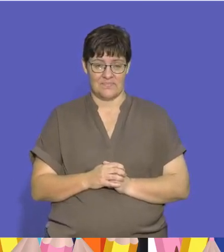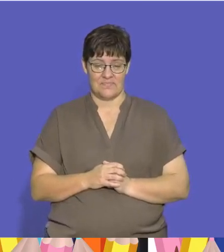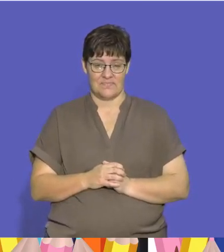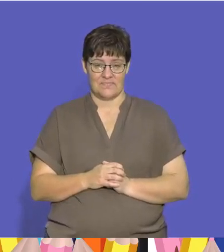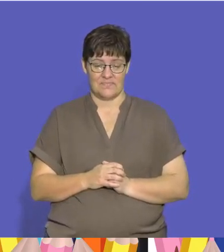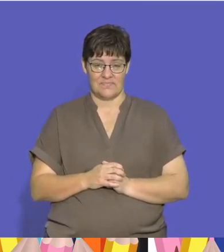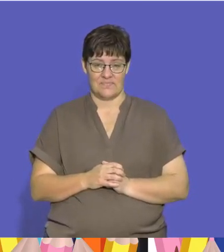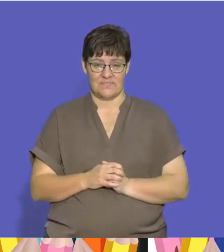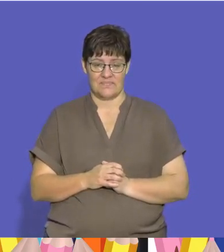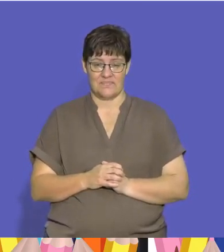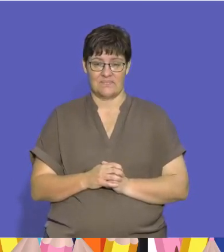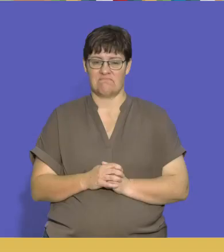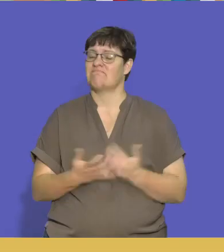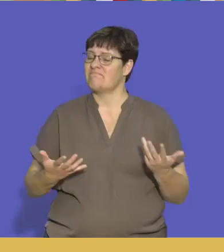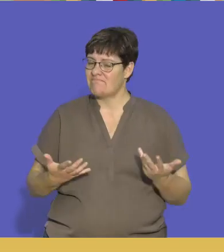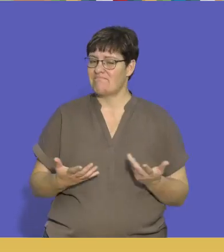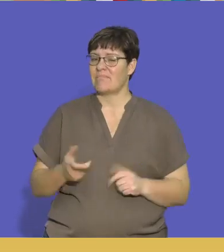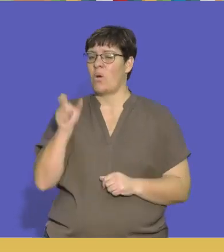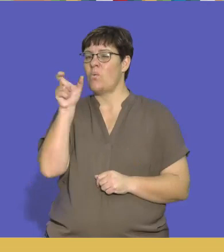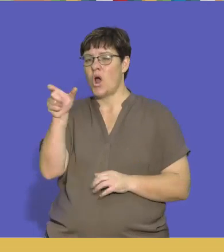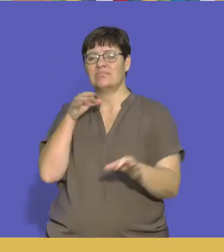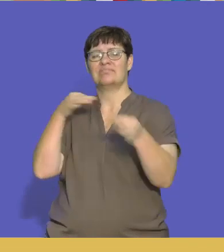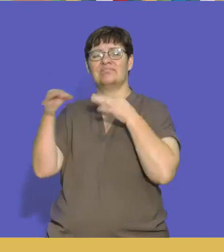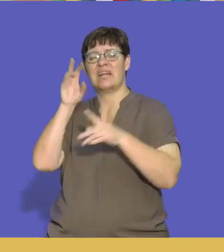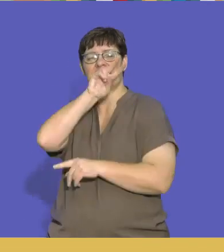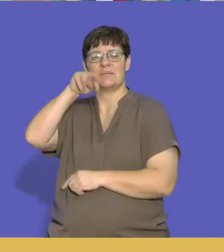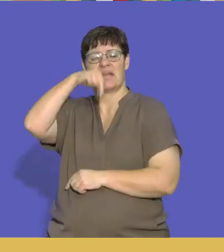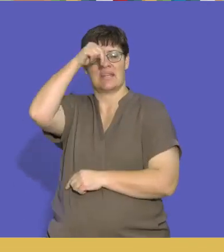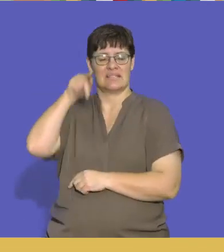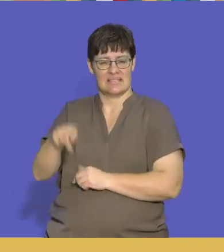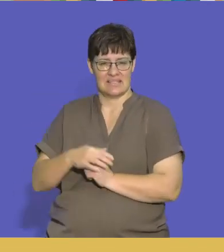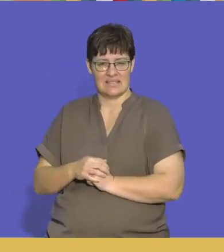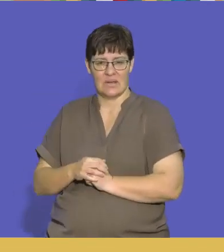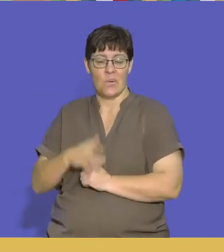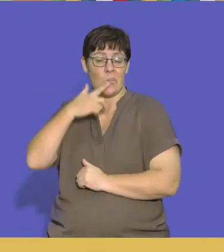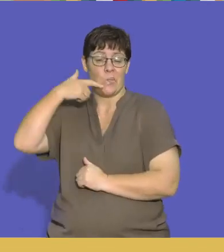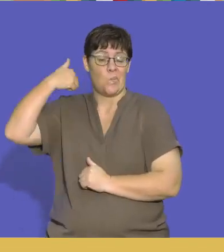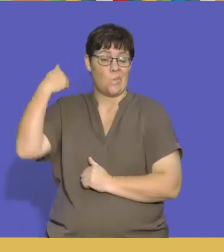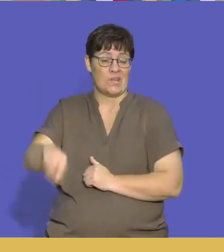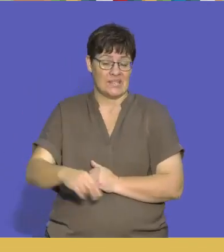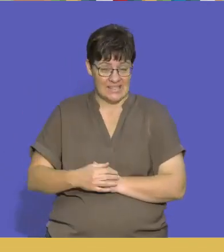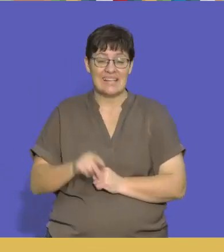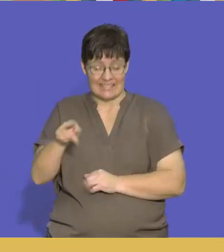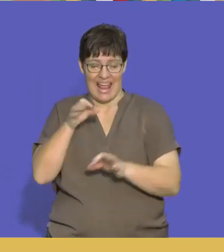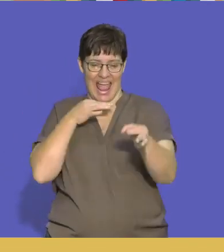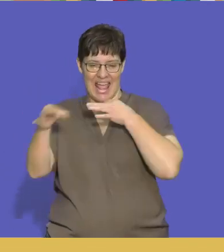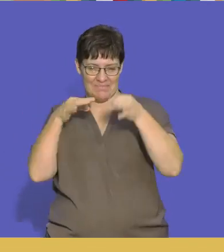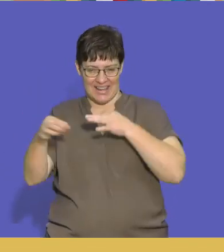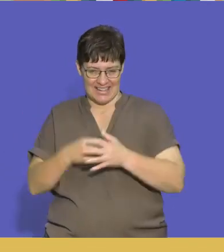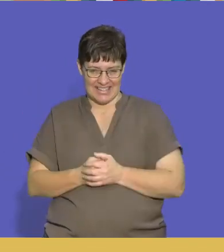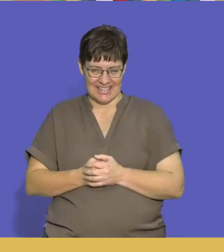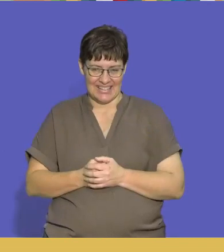good! Which word describes the spaghetti? Delicious describes the